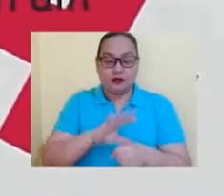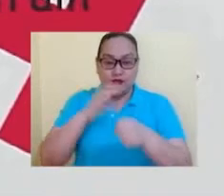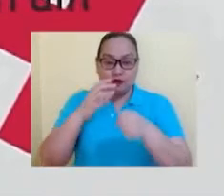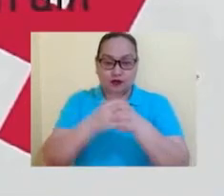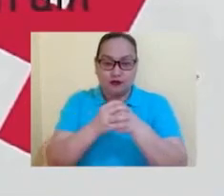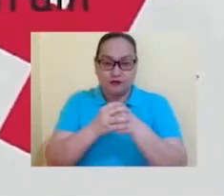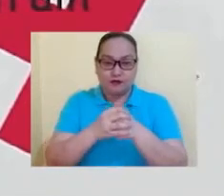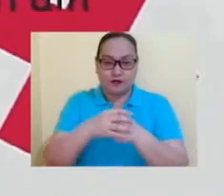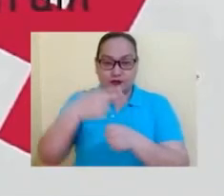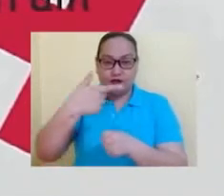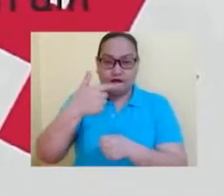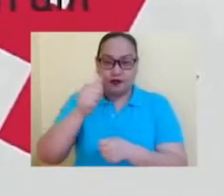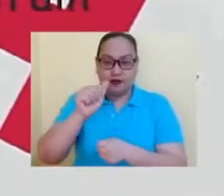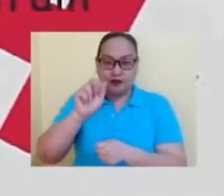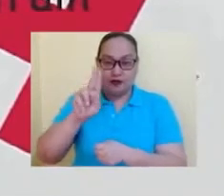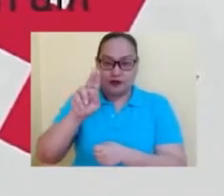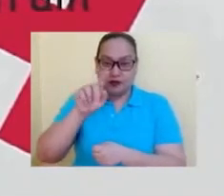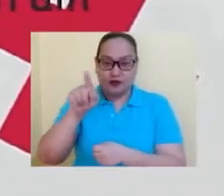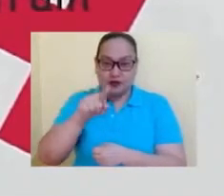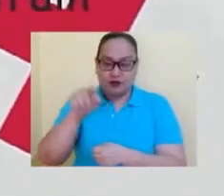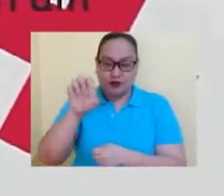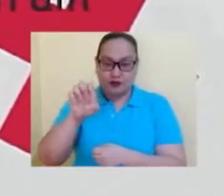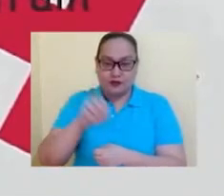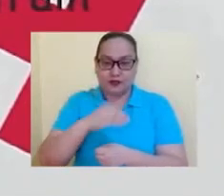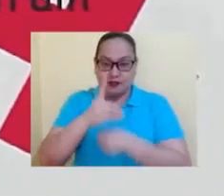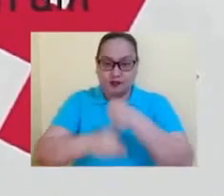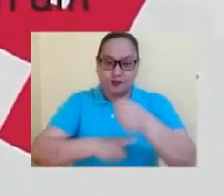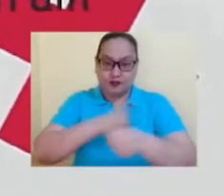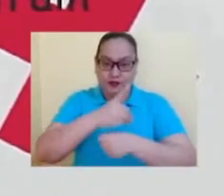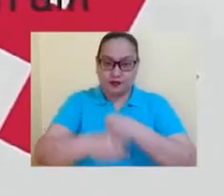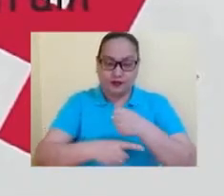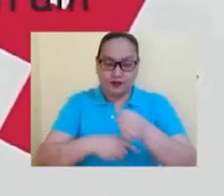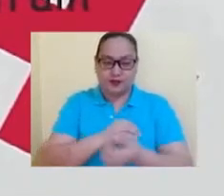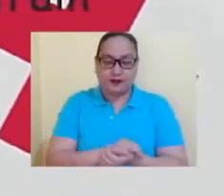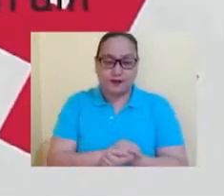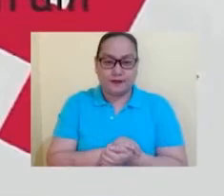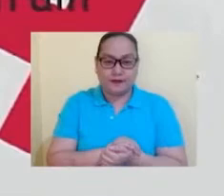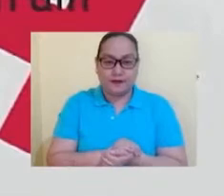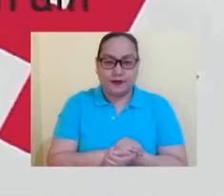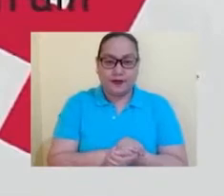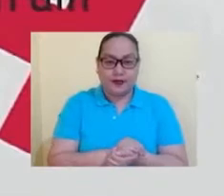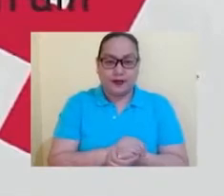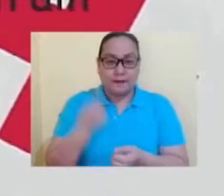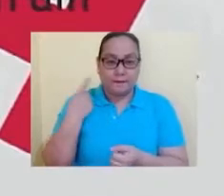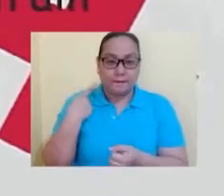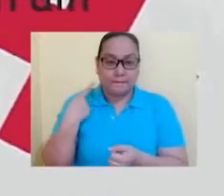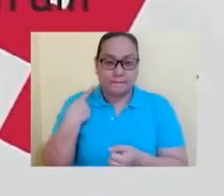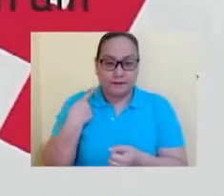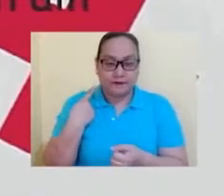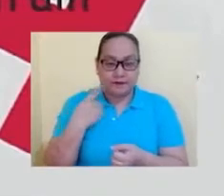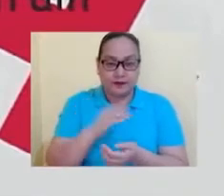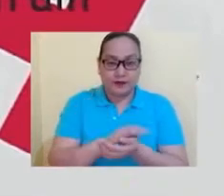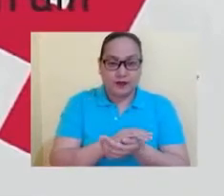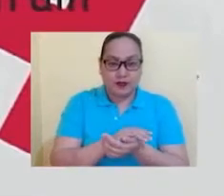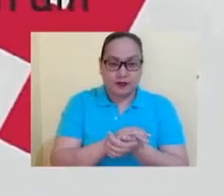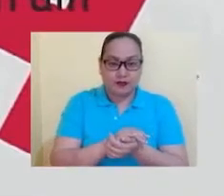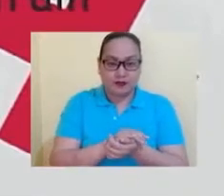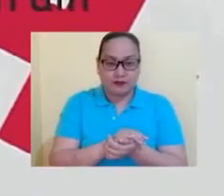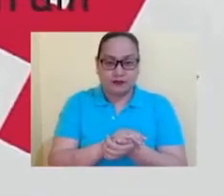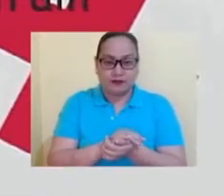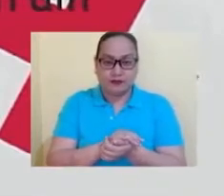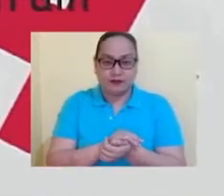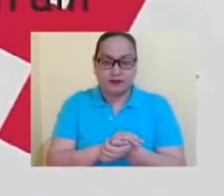dressings. They come in many different widths and are held in place with tapes, clips, or pins.